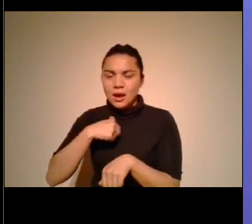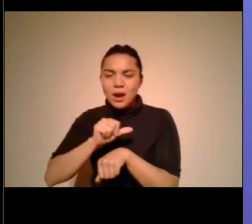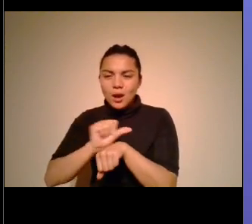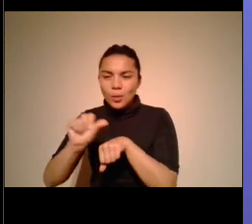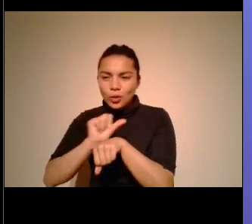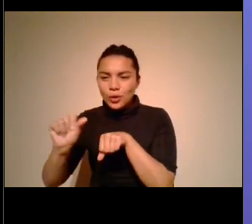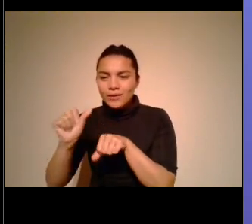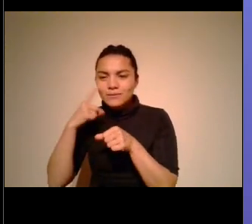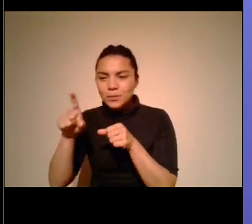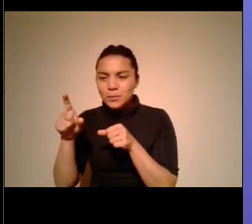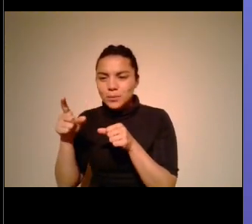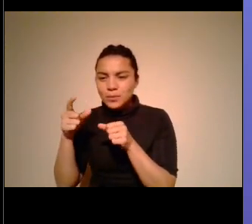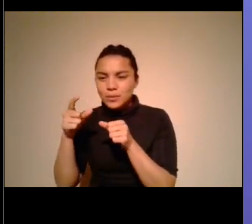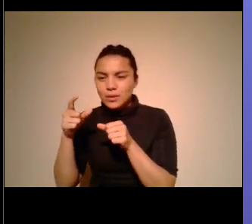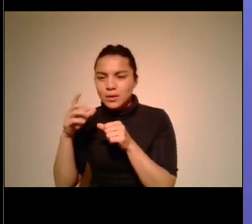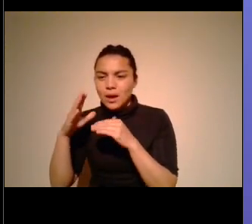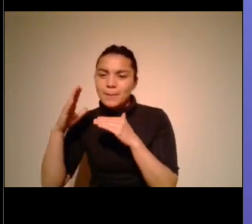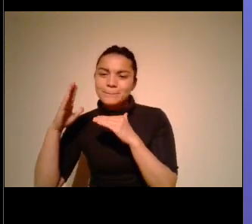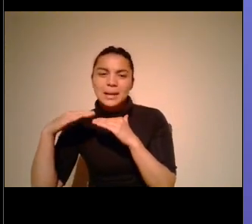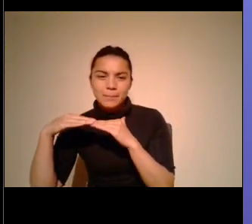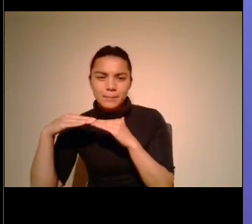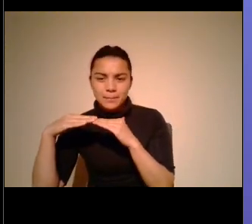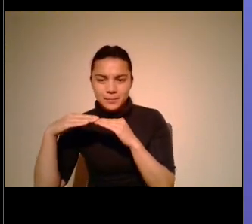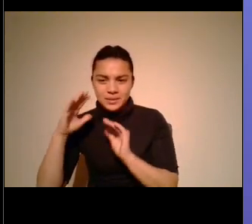of minimalist syntacticians who